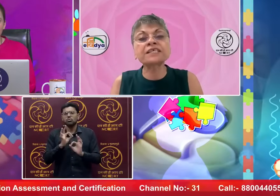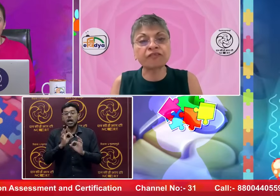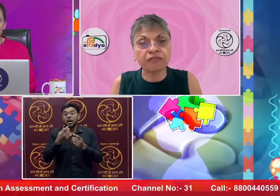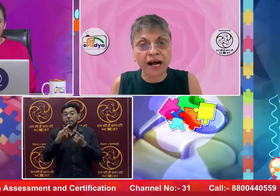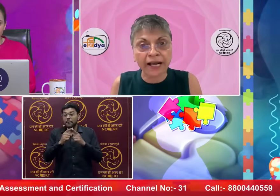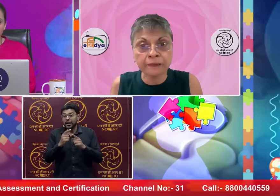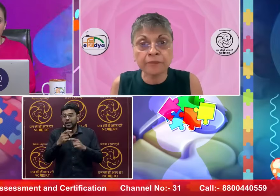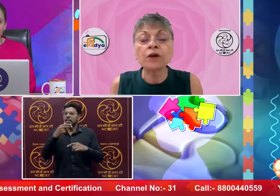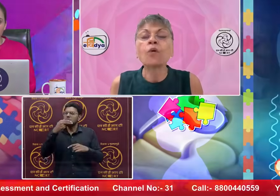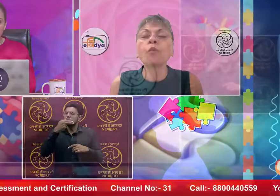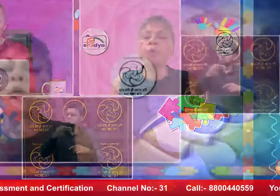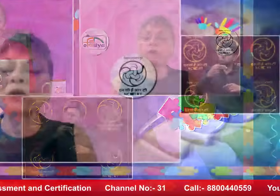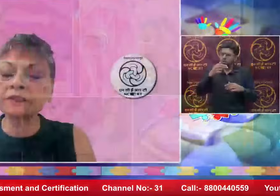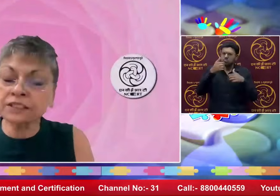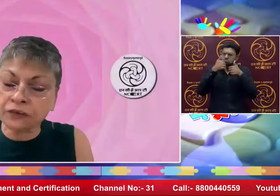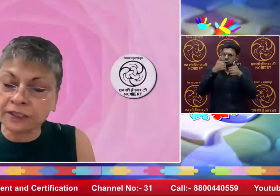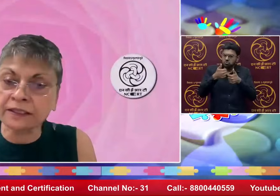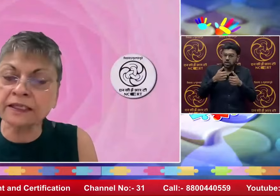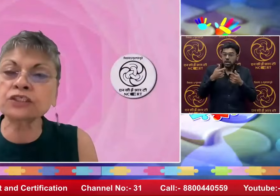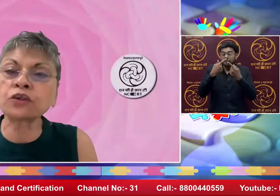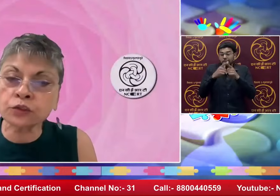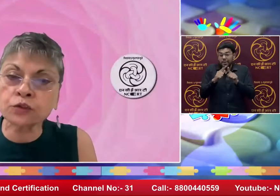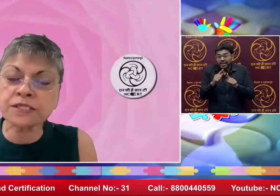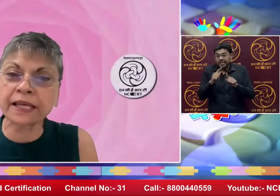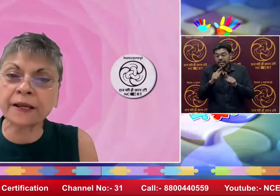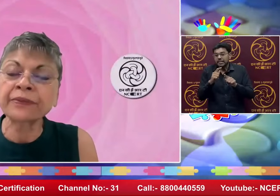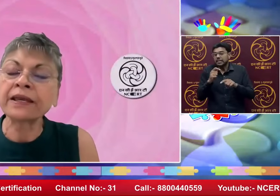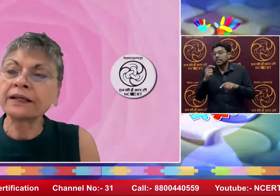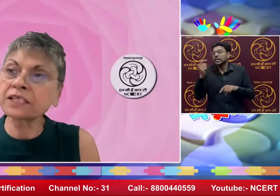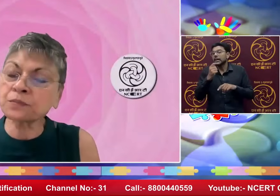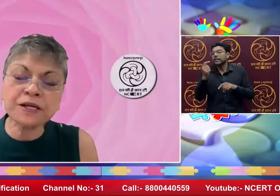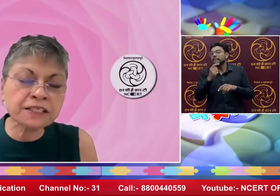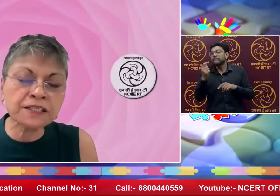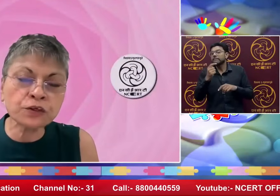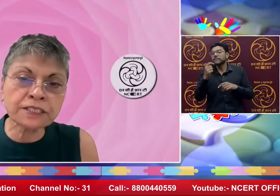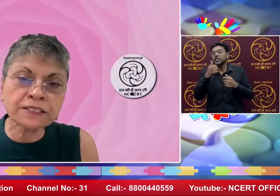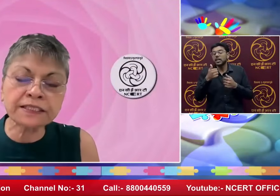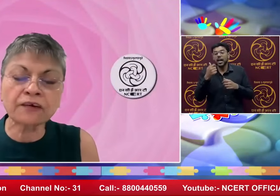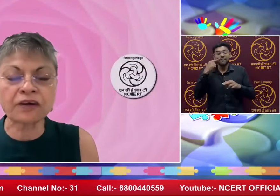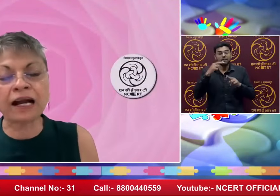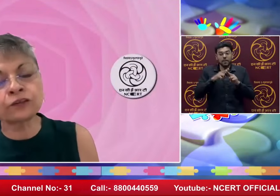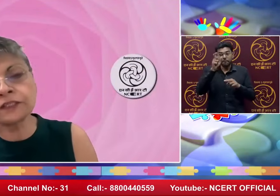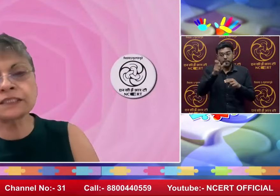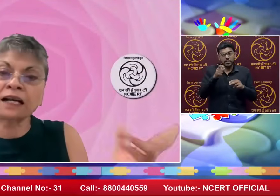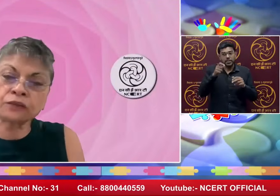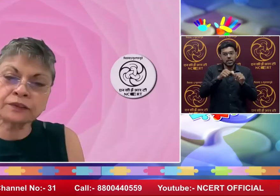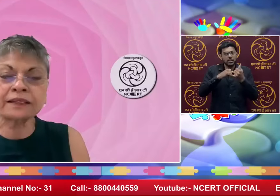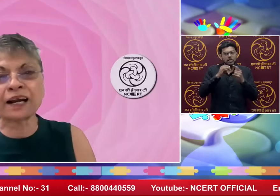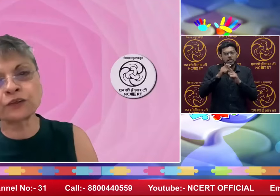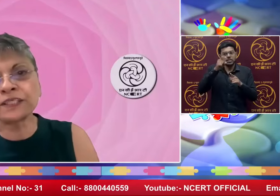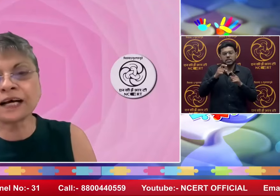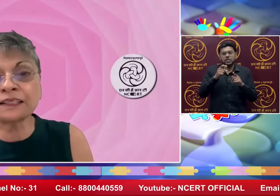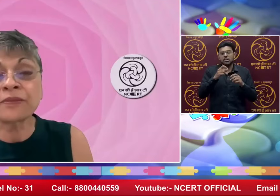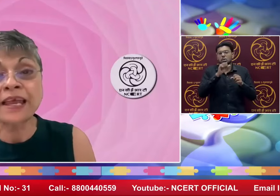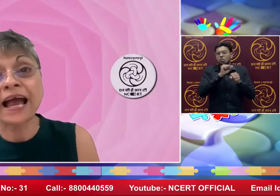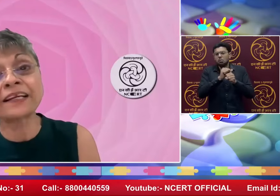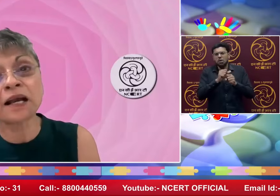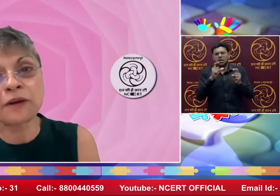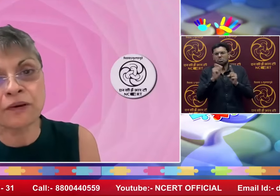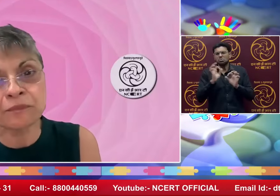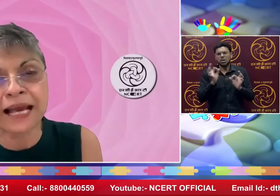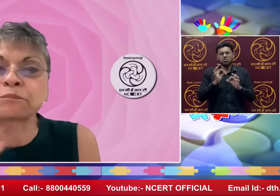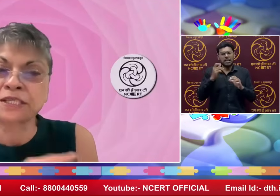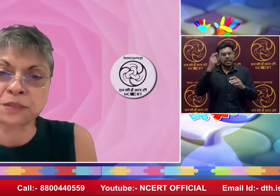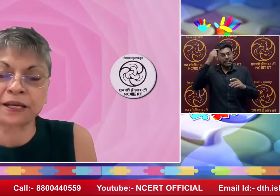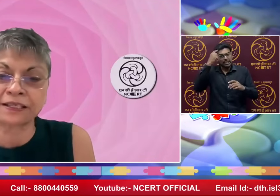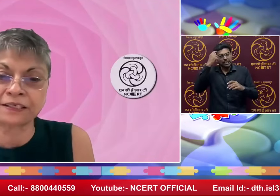label is fine. What is critical is not to say this person is autistic, therefore can't do this, can't do that, can't do the other. and